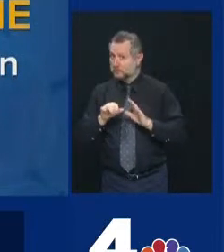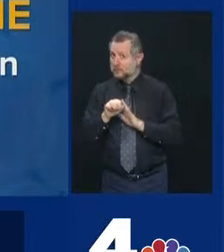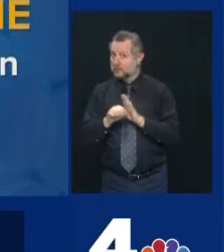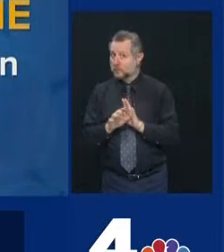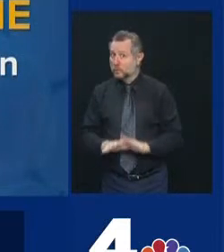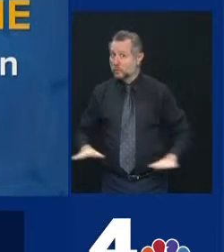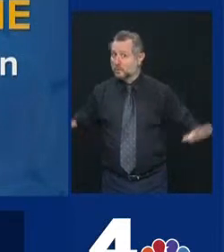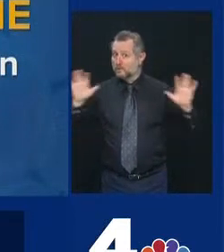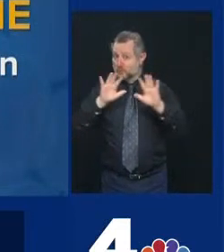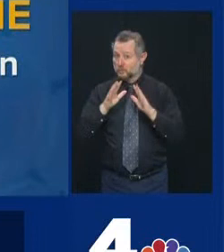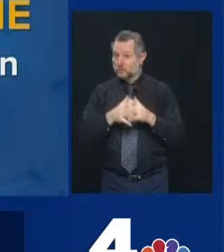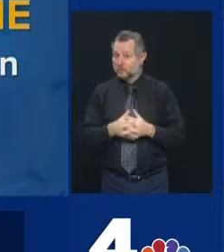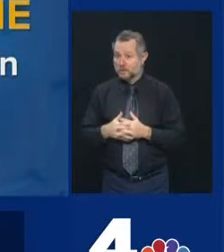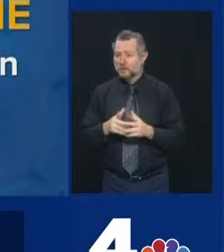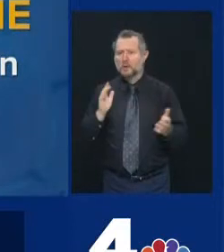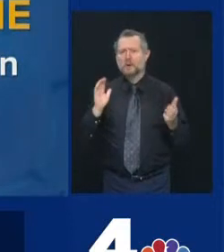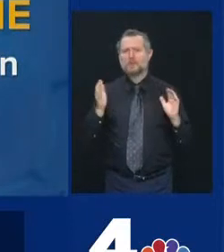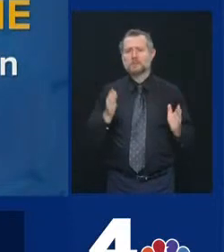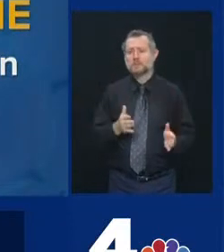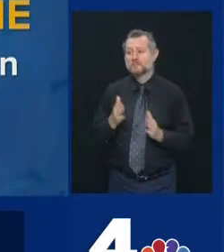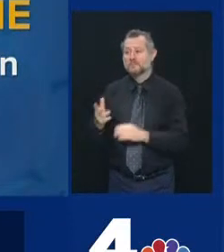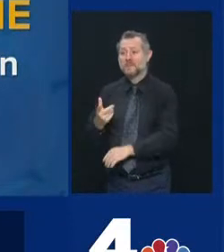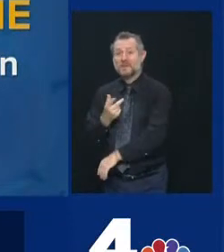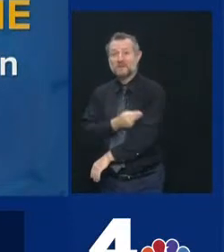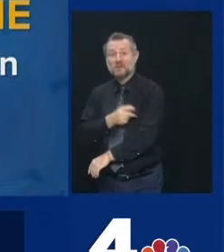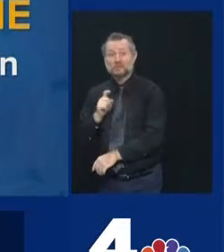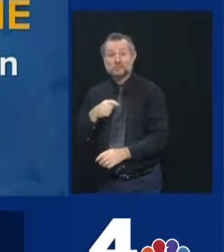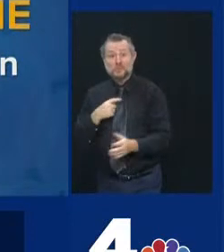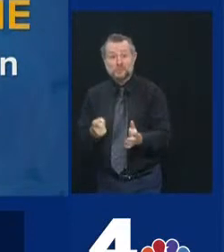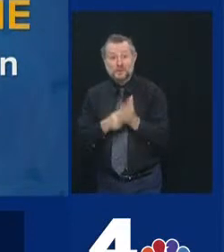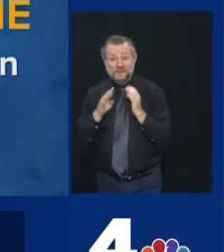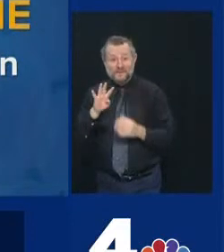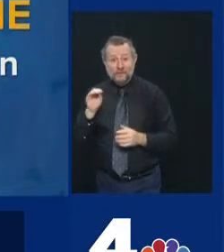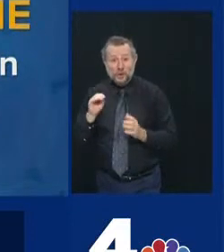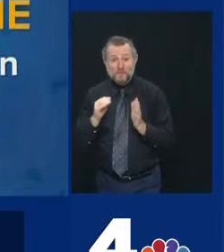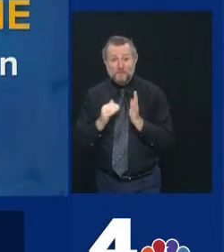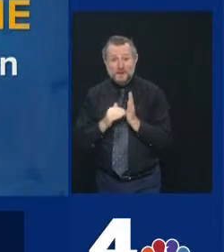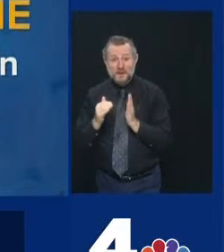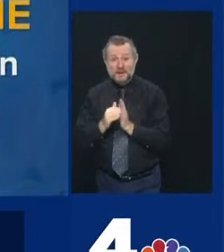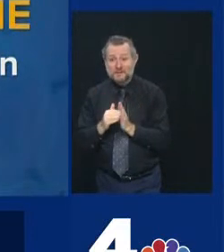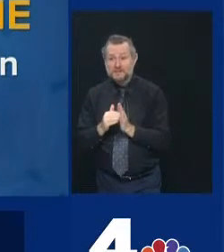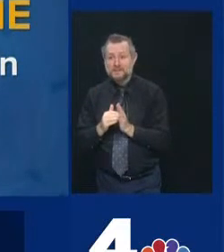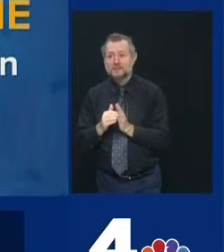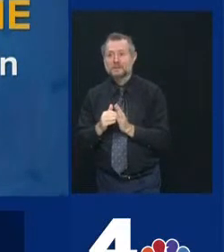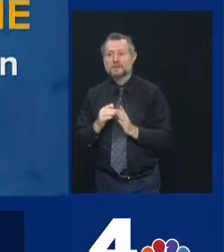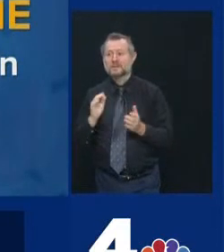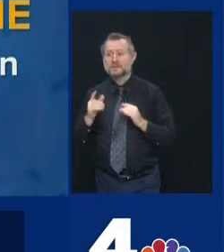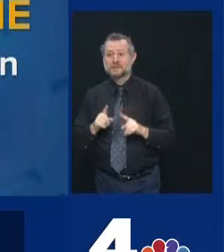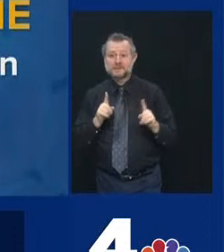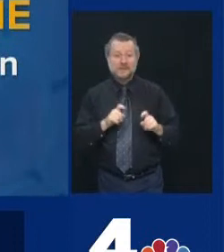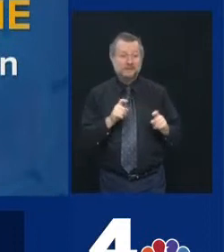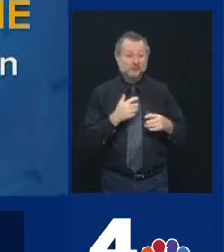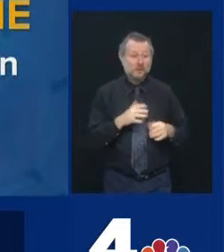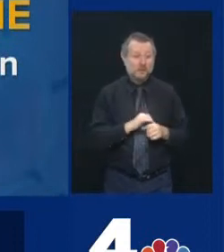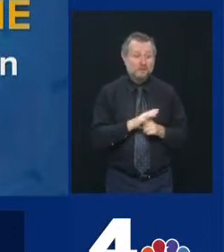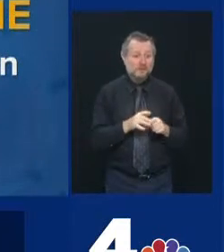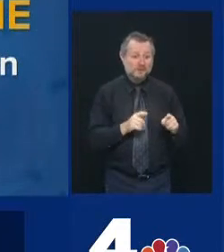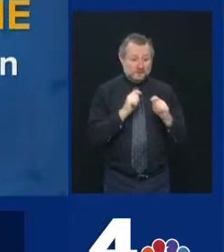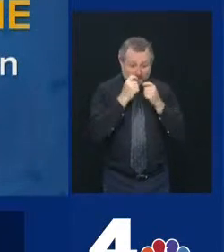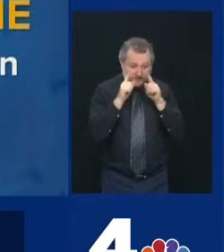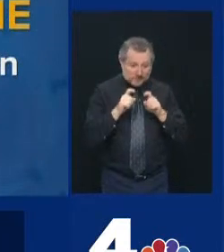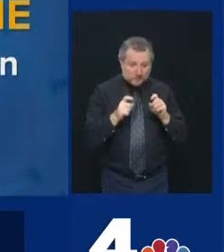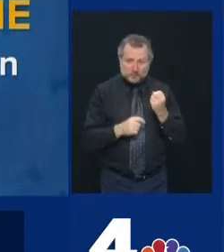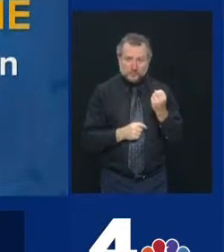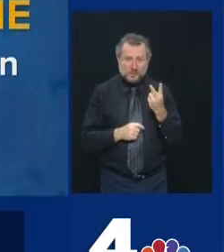vaccines. A test for COVID is the nasal swab, bloop, and it goes